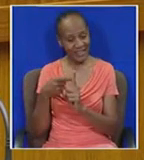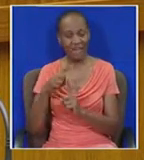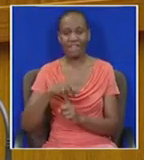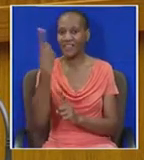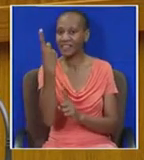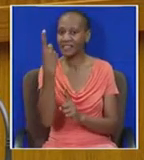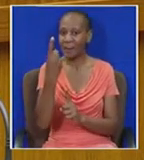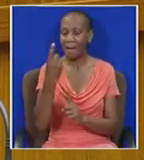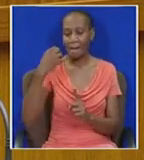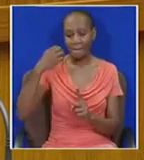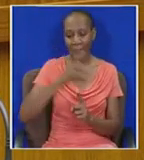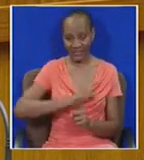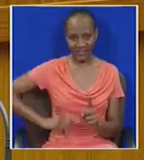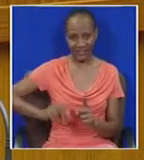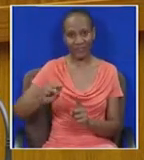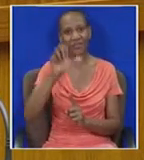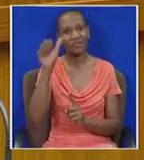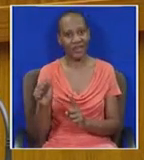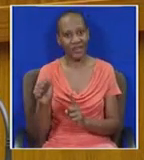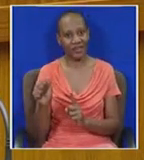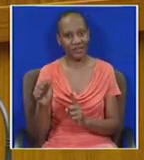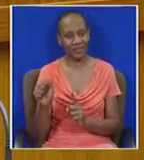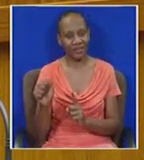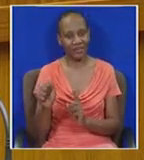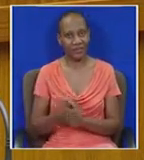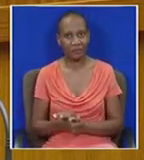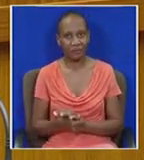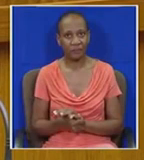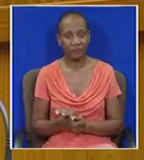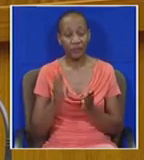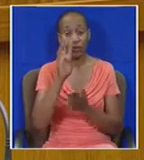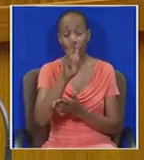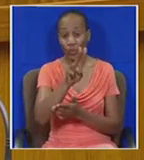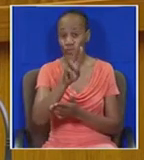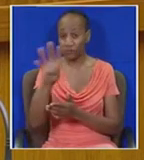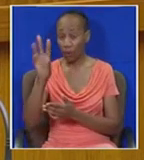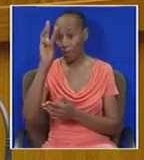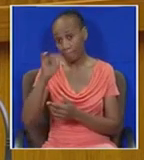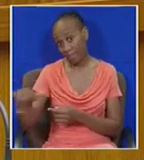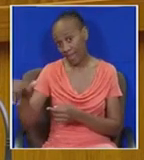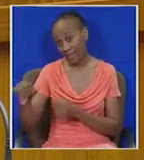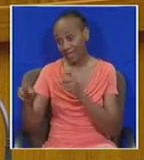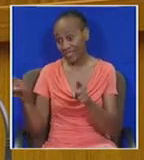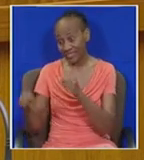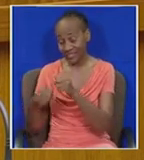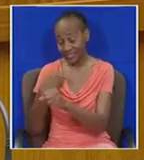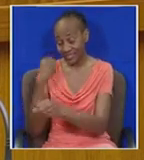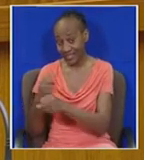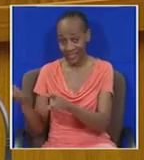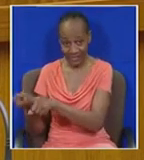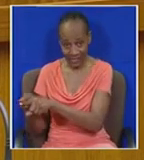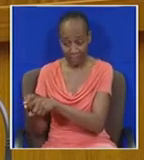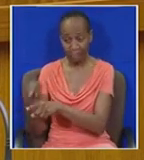the Republic of South Africa in a democratic order. On the 24th of May of that same year,